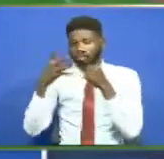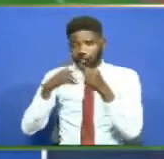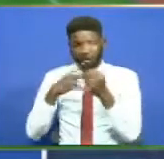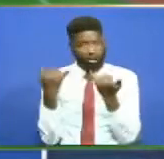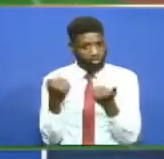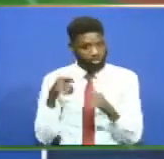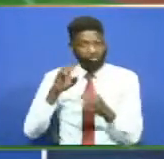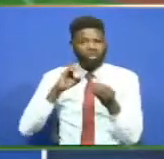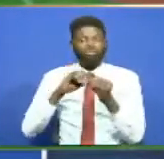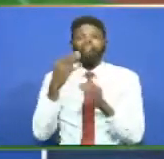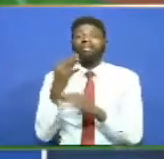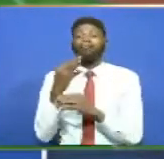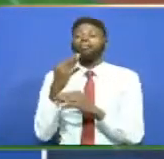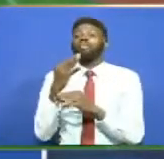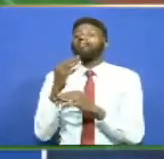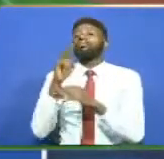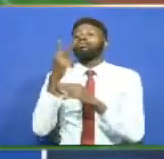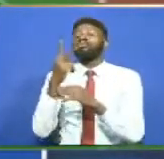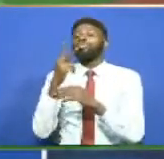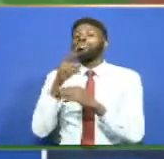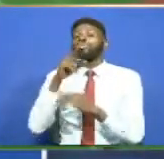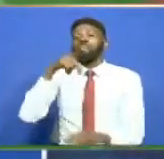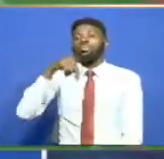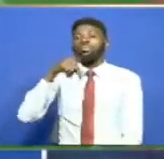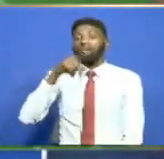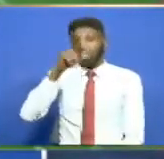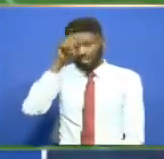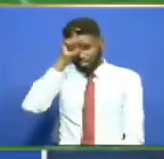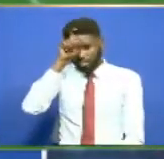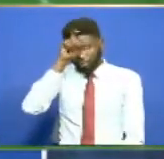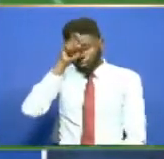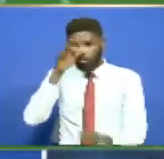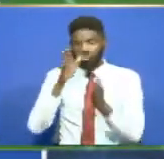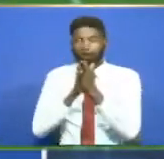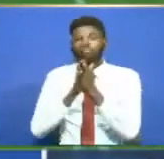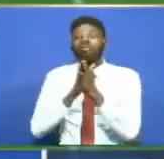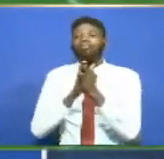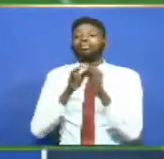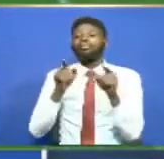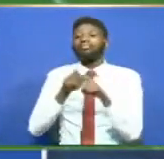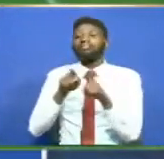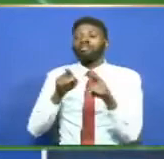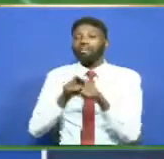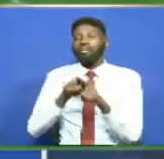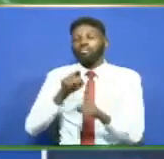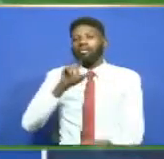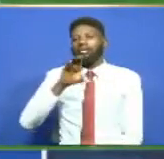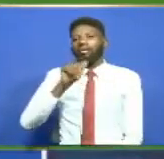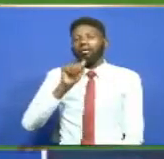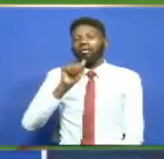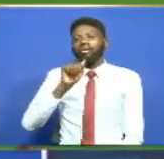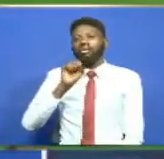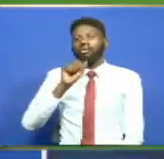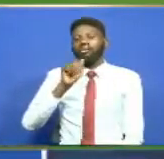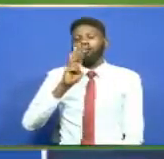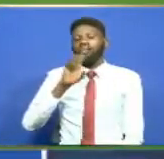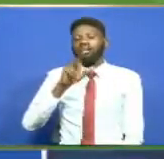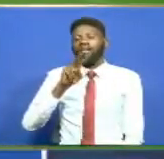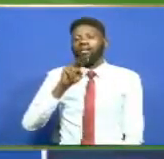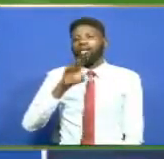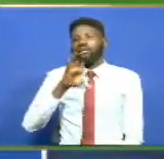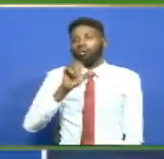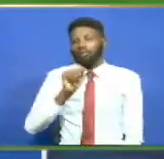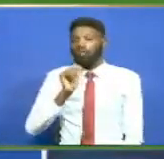third behind Pyramids and Raja Casablanca. Al Ahli, Benghazi and Orlando Pirates will clash in the late